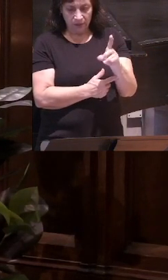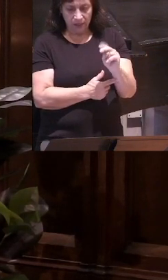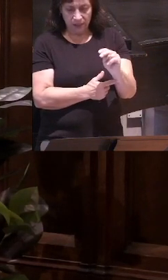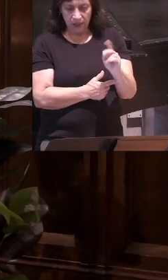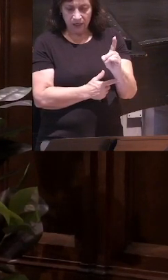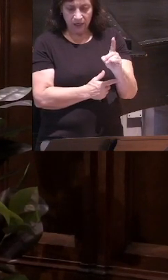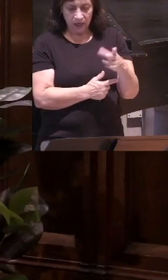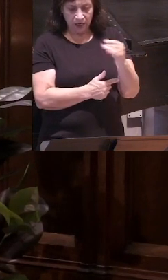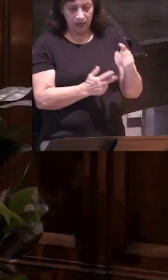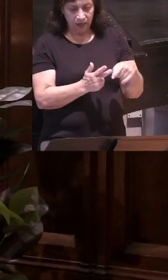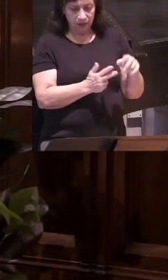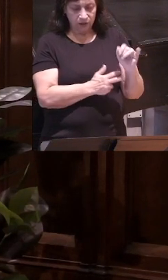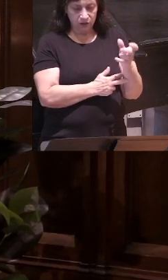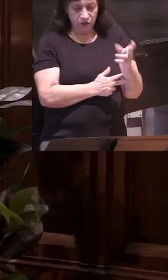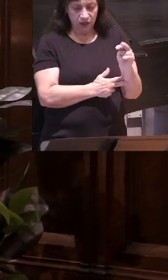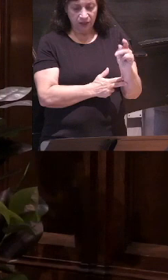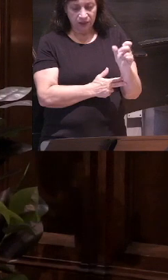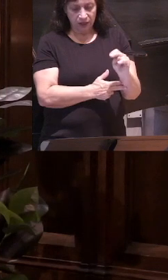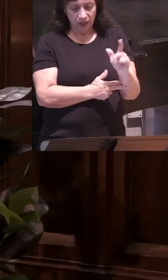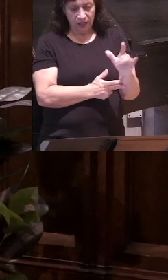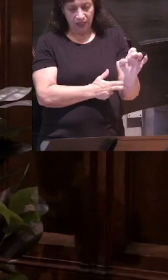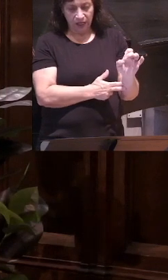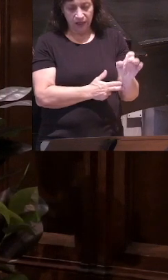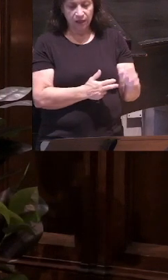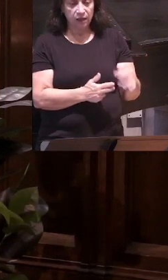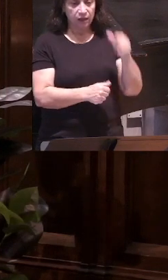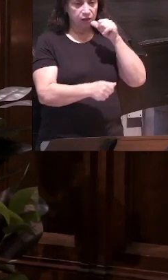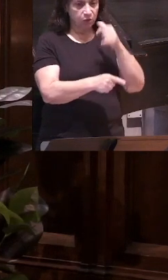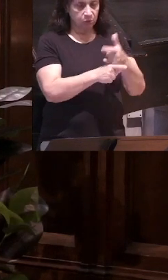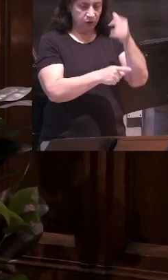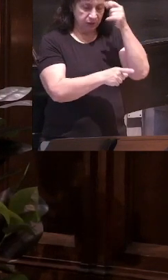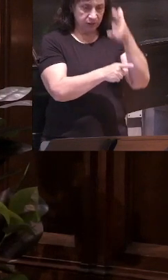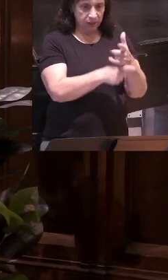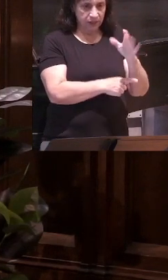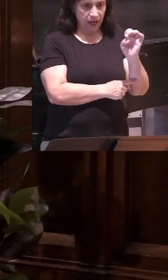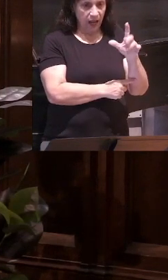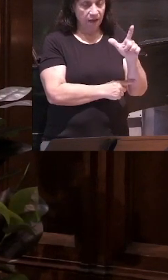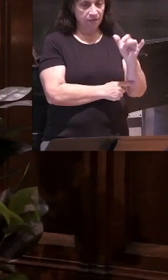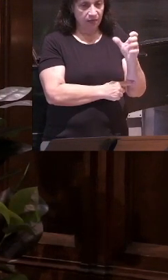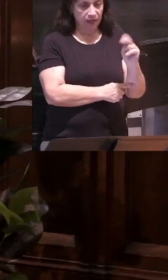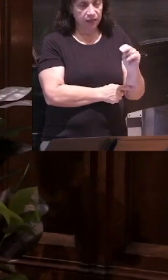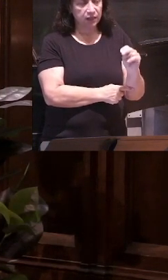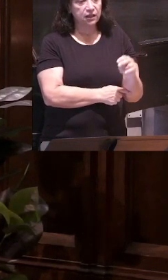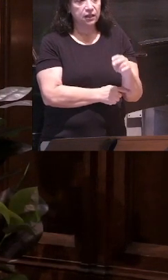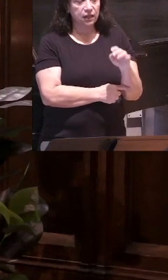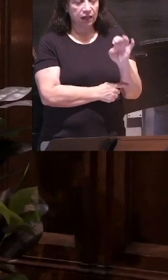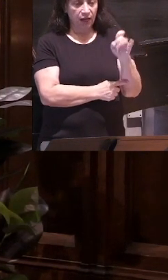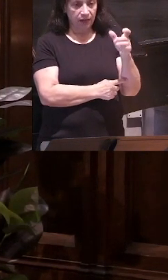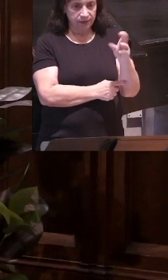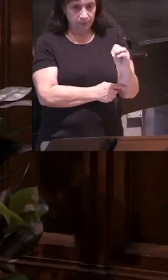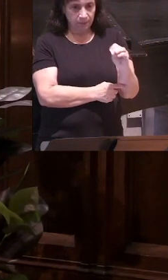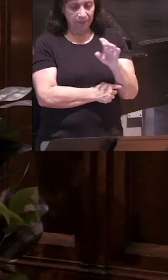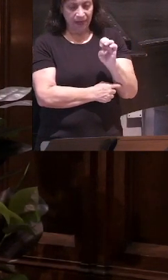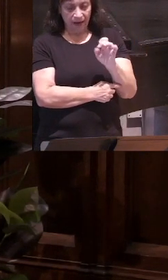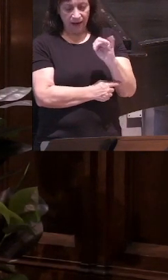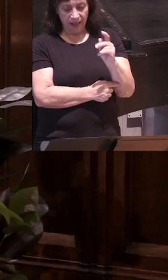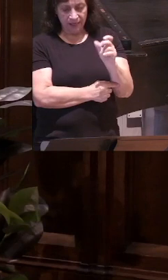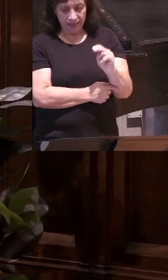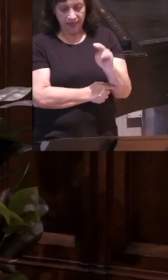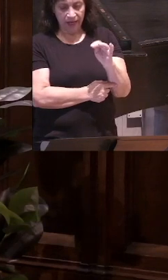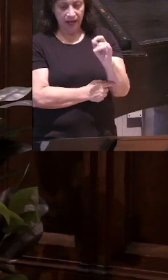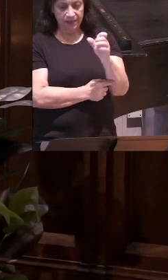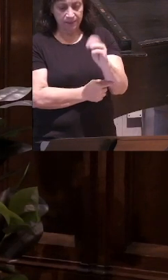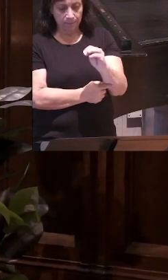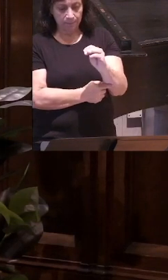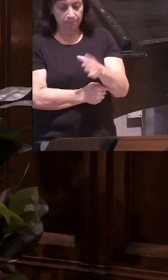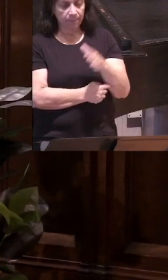Lee, his siblings, Evelyn Exum, Eileen Exum,